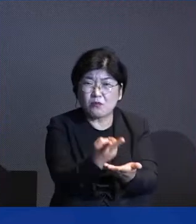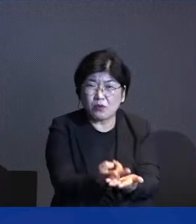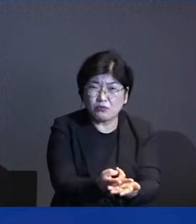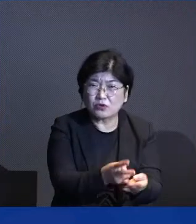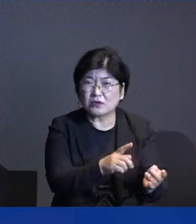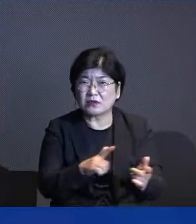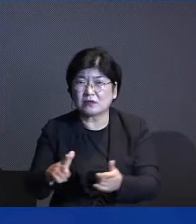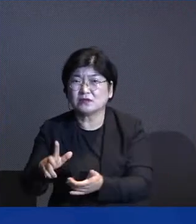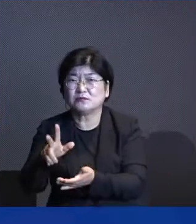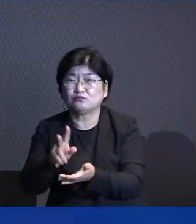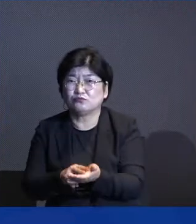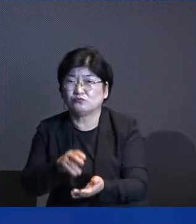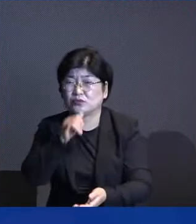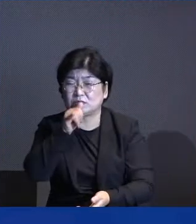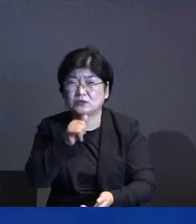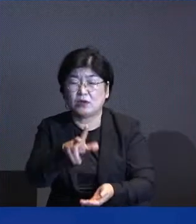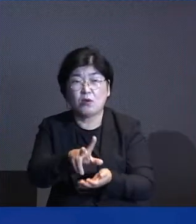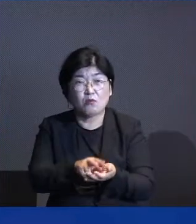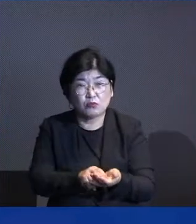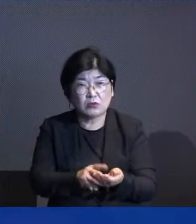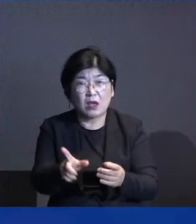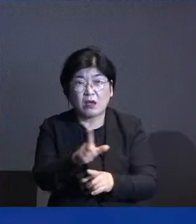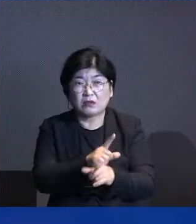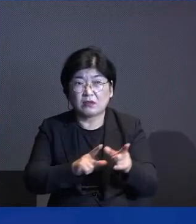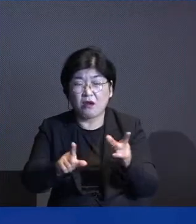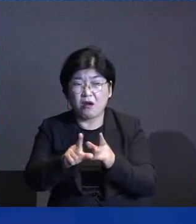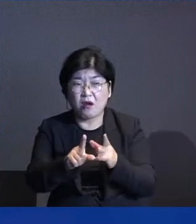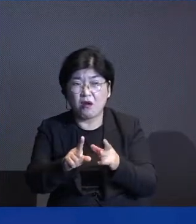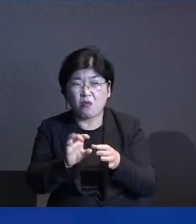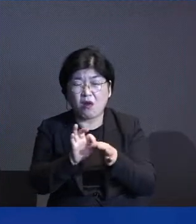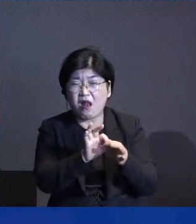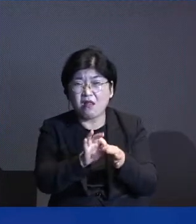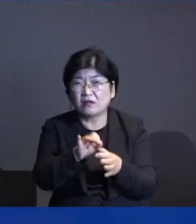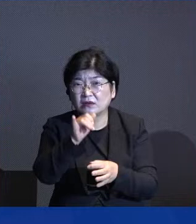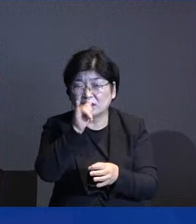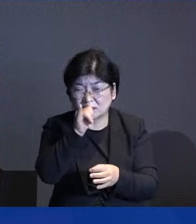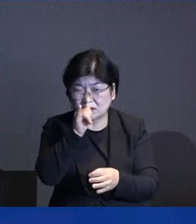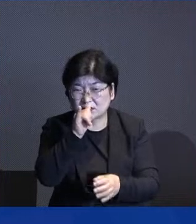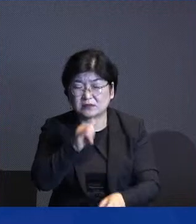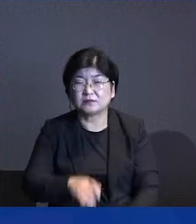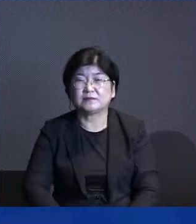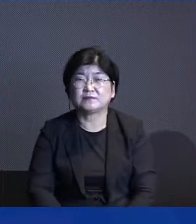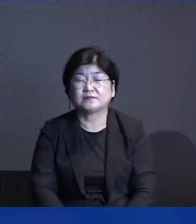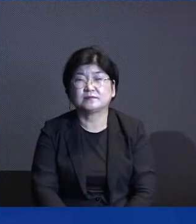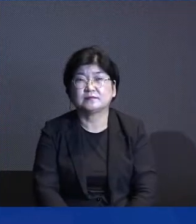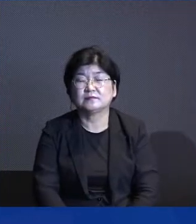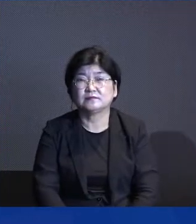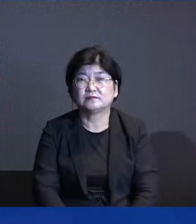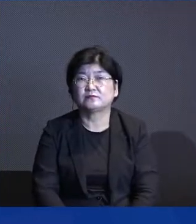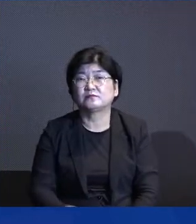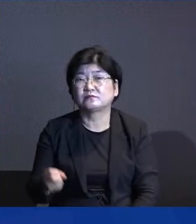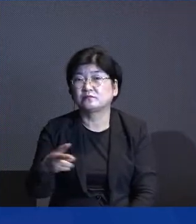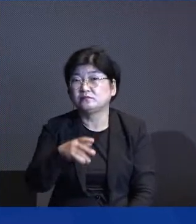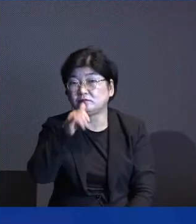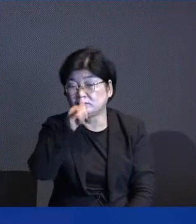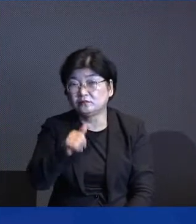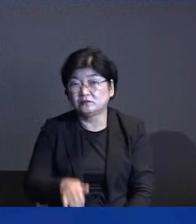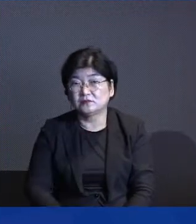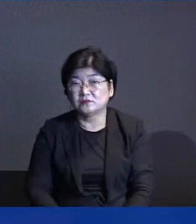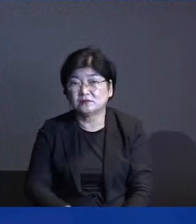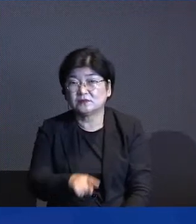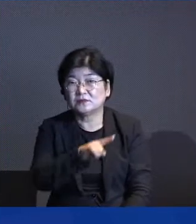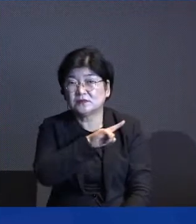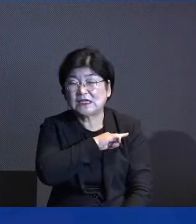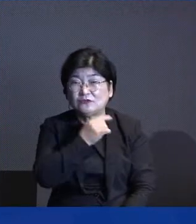more and more impacted. And one important thing which envisages this whole thing is that we do